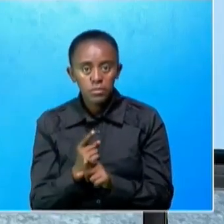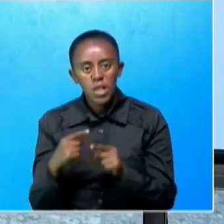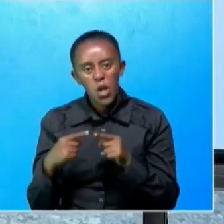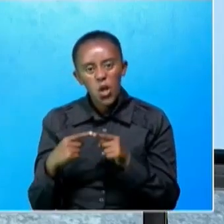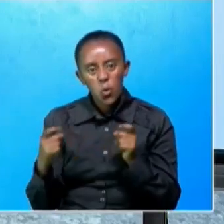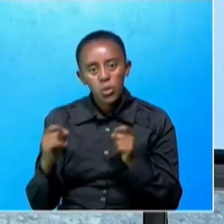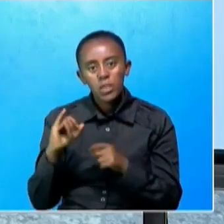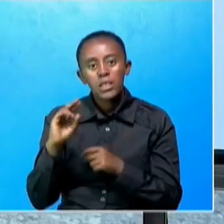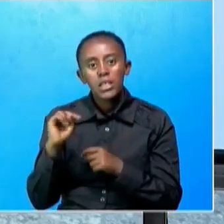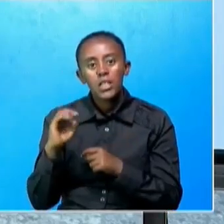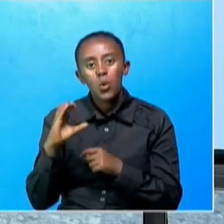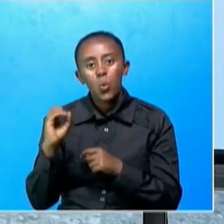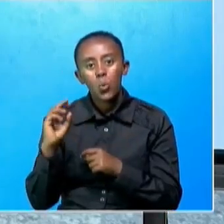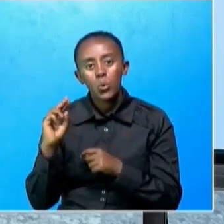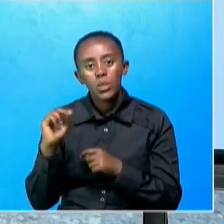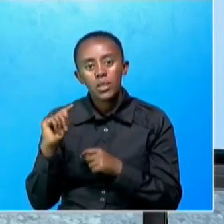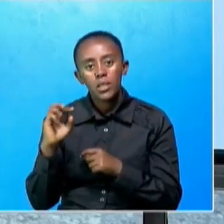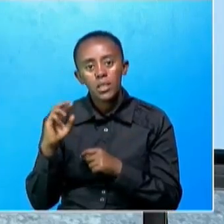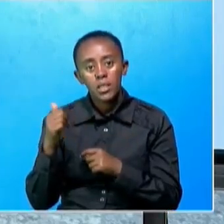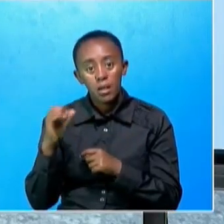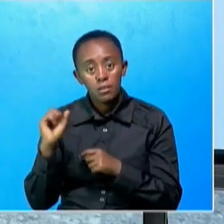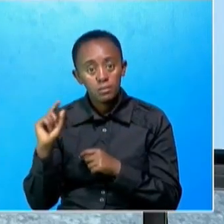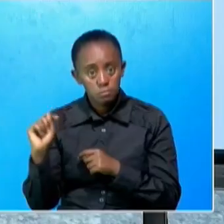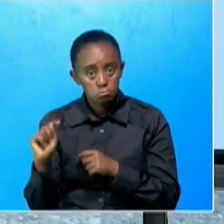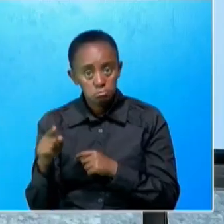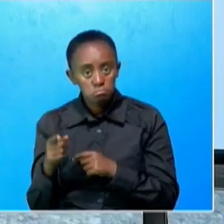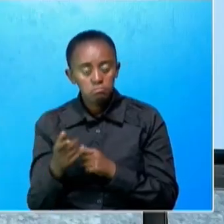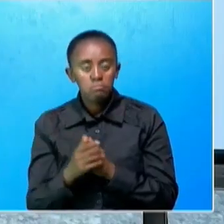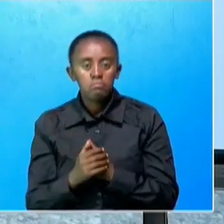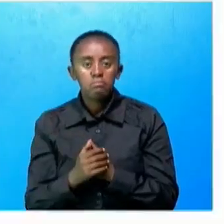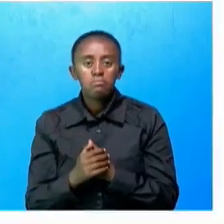contrast. Very nice.